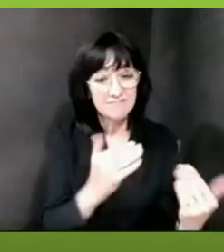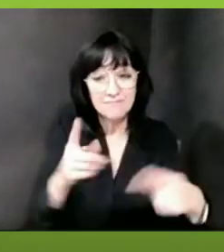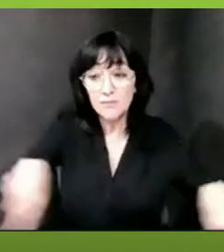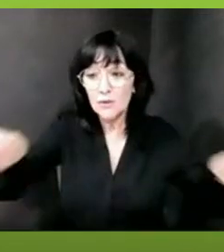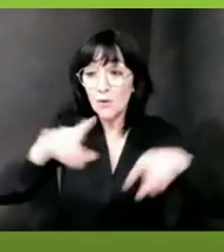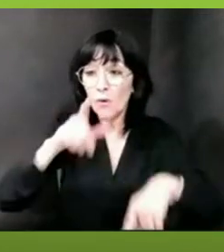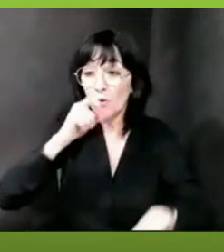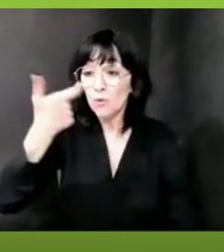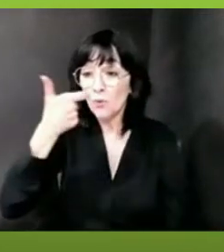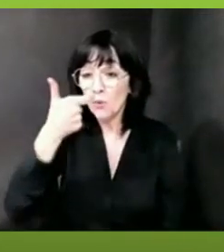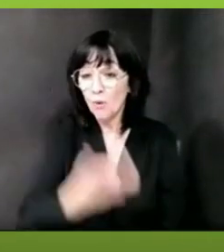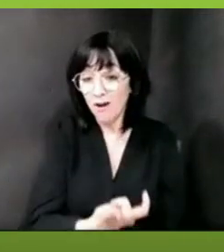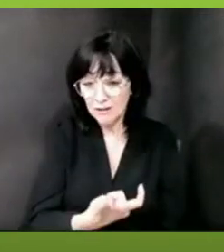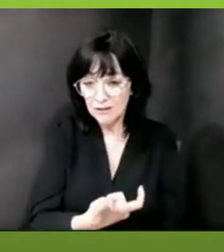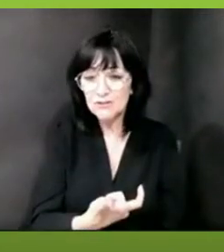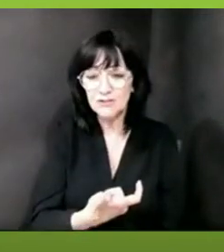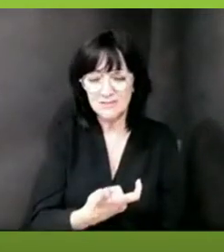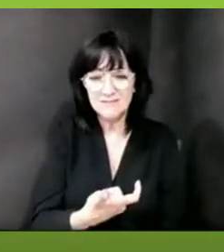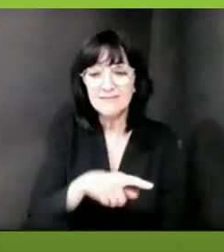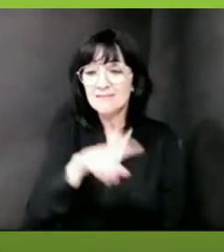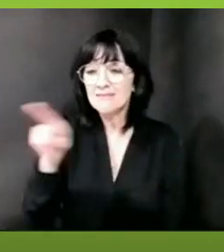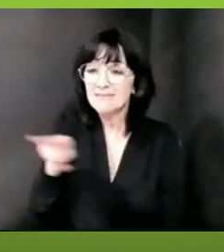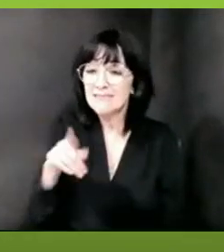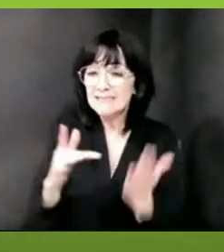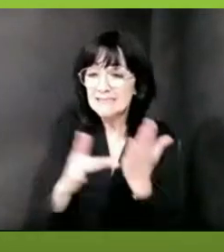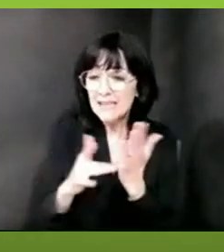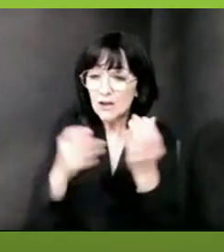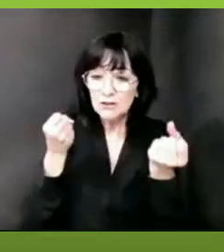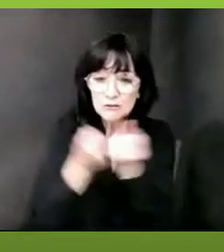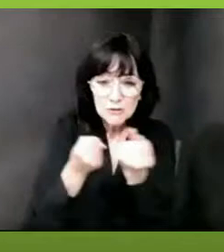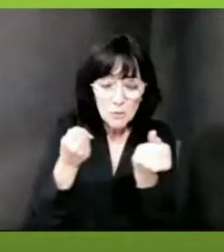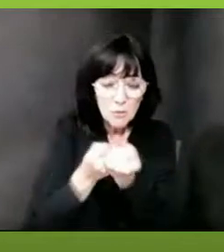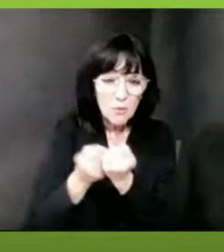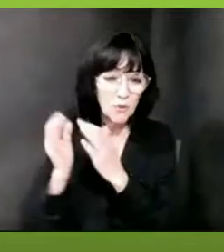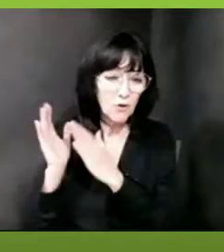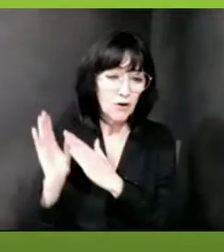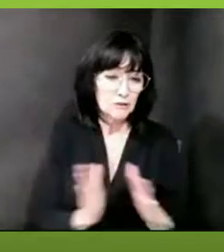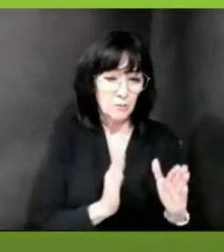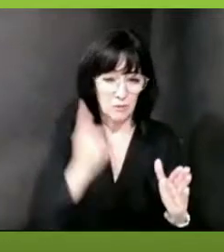today and to everyone who provided our technical support and preparation.